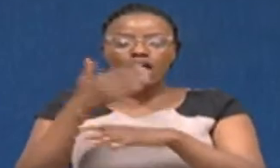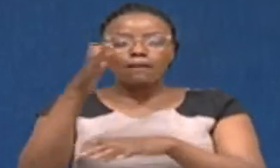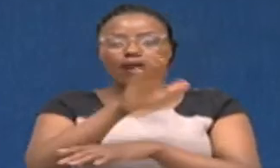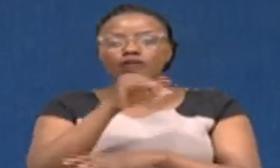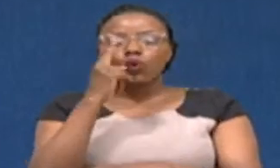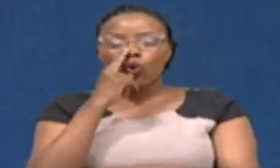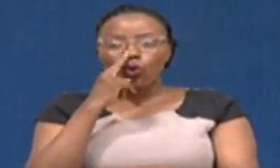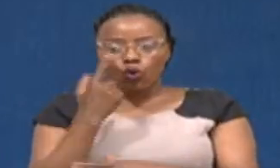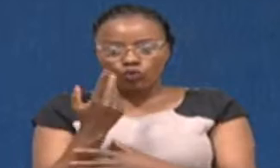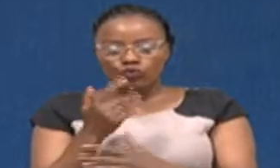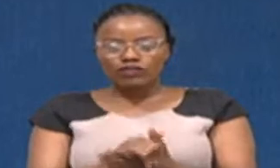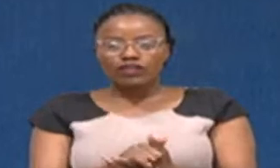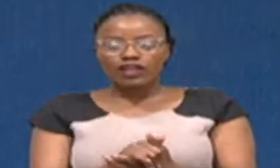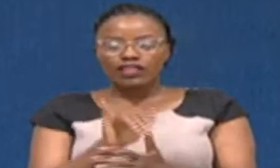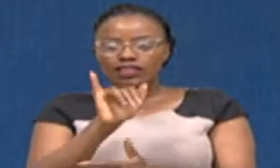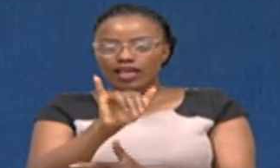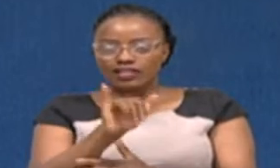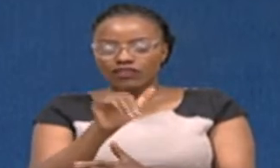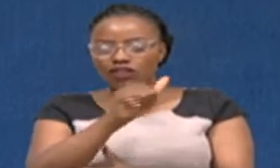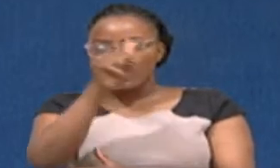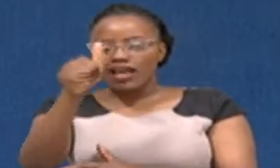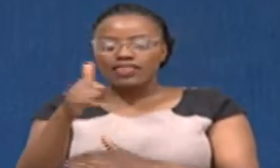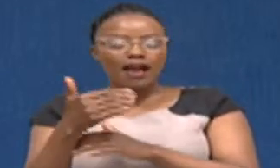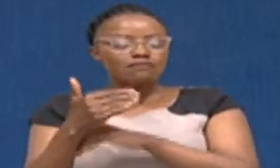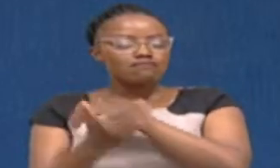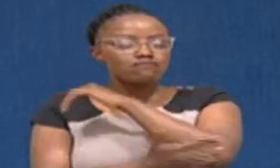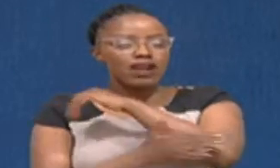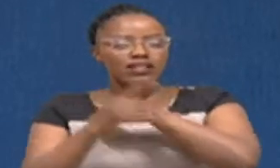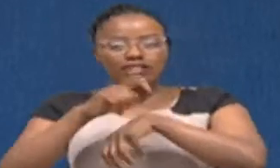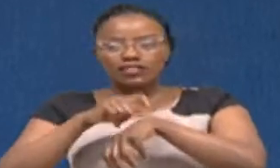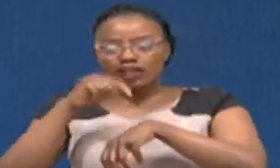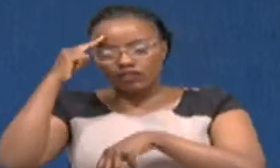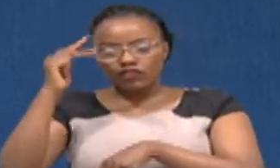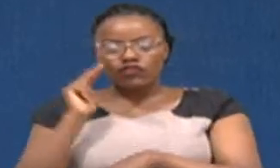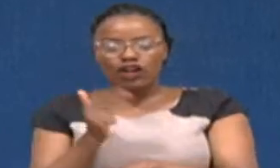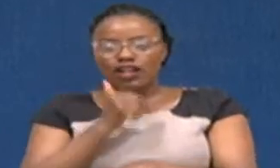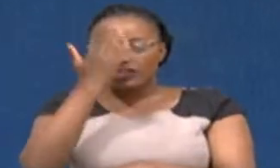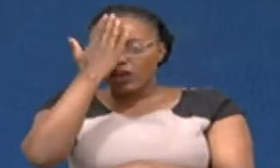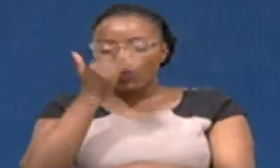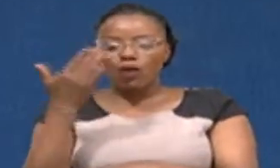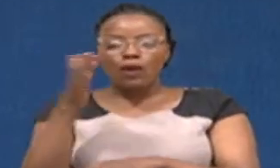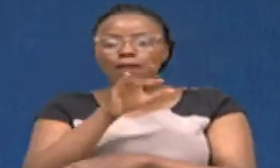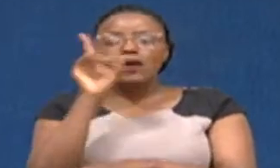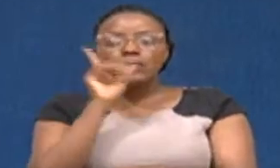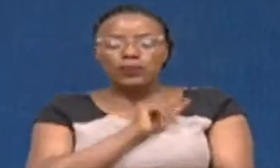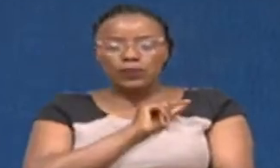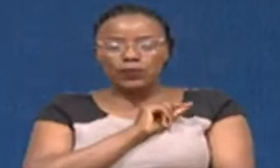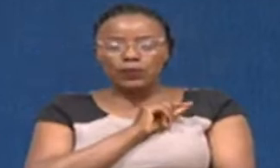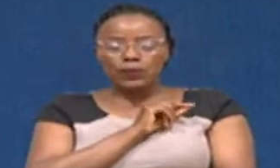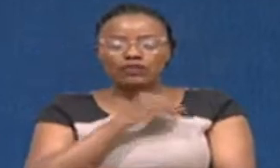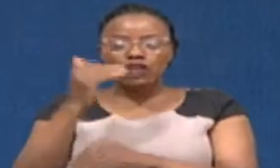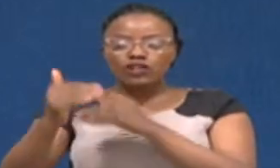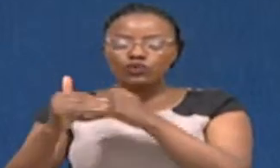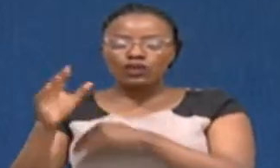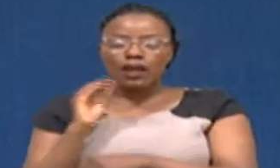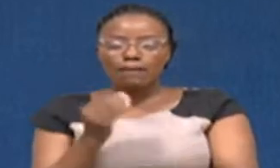Nyumbani. Yeah. That's what was another terrible time now. Because we came back to our neighbors, but we